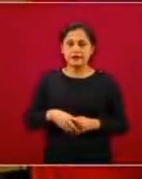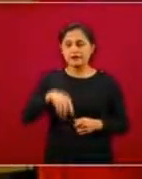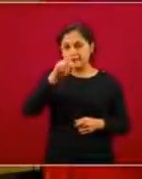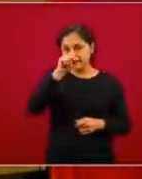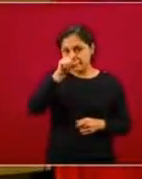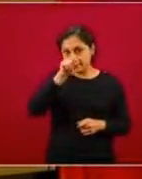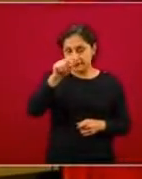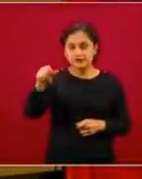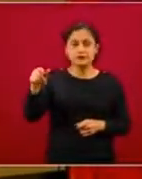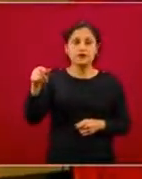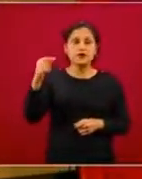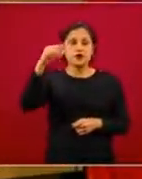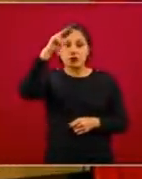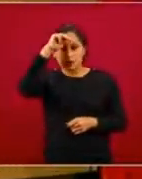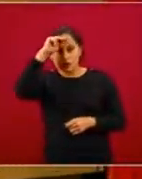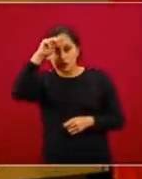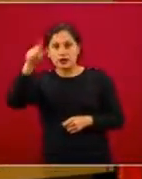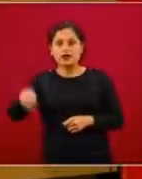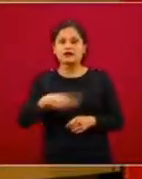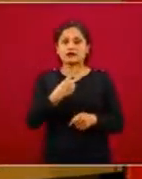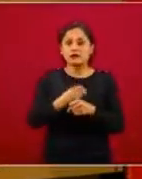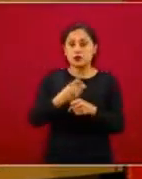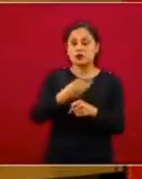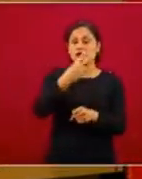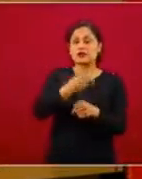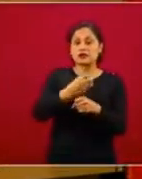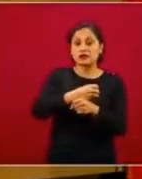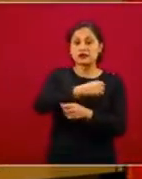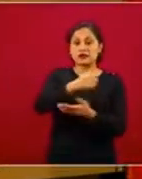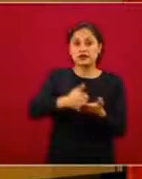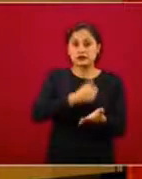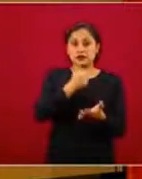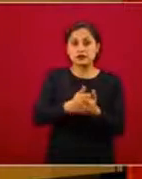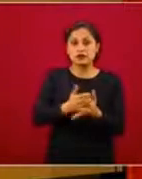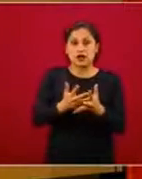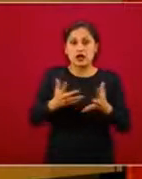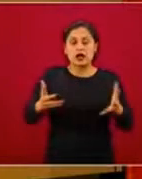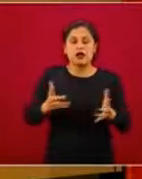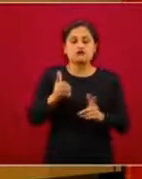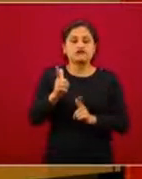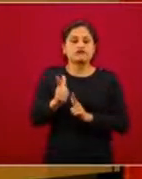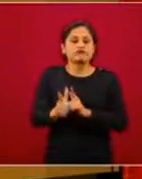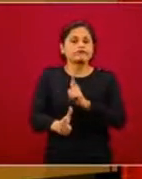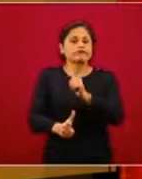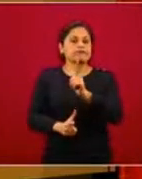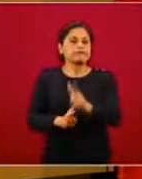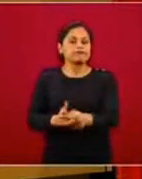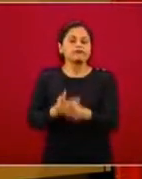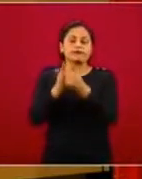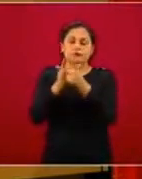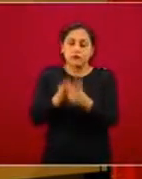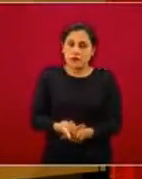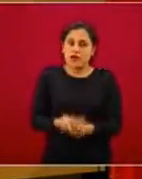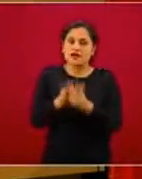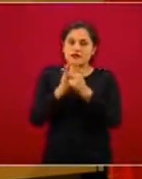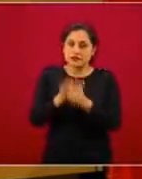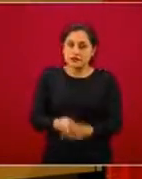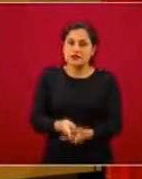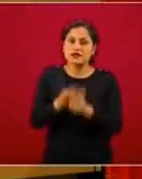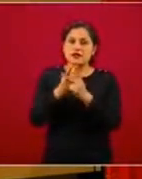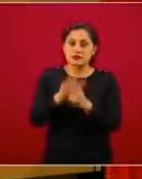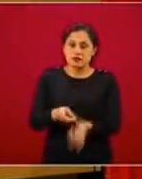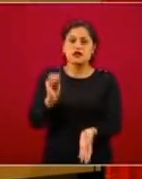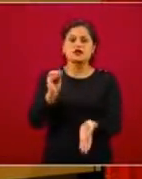2 big cities, the second biggest and the third biggest cities in this country, we have to be very patient. We must